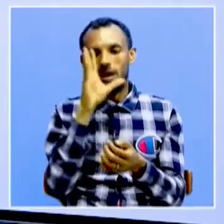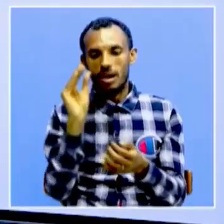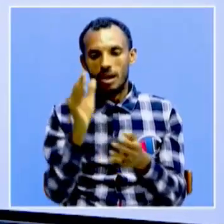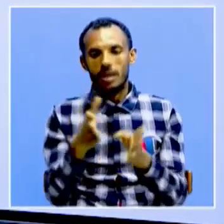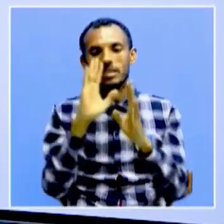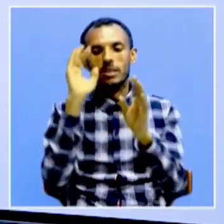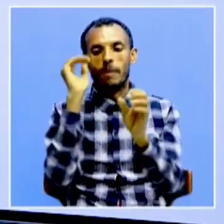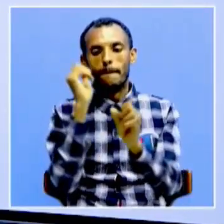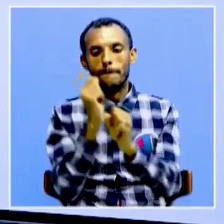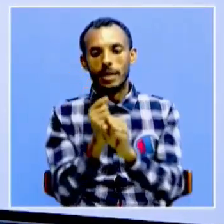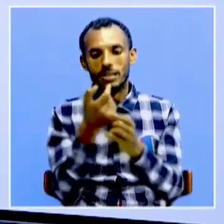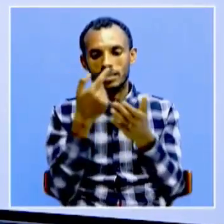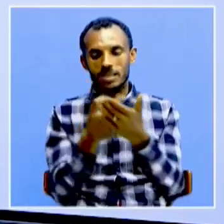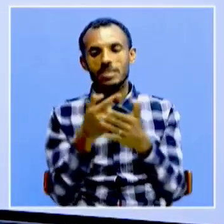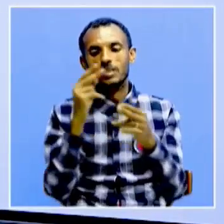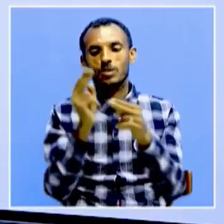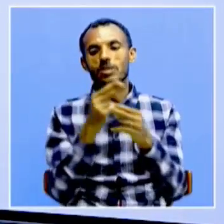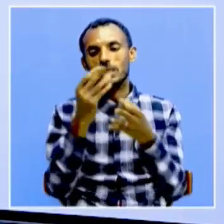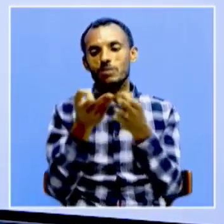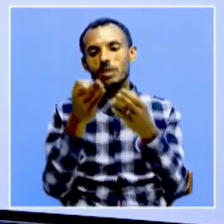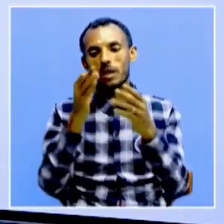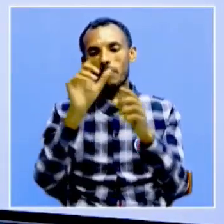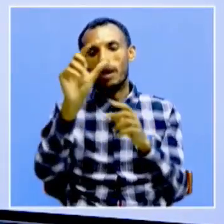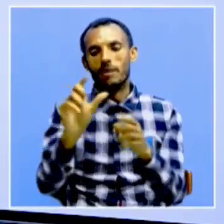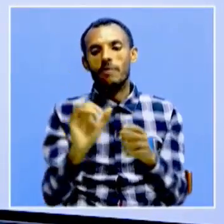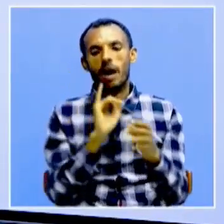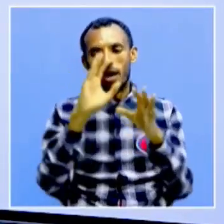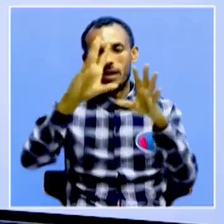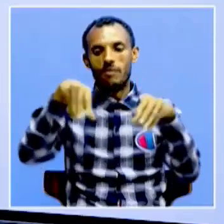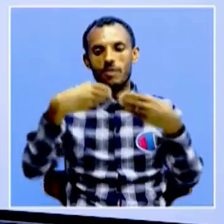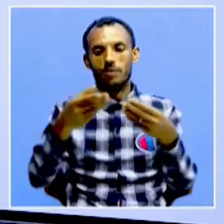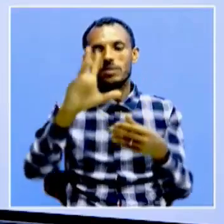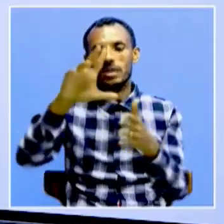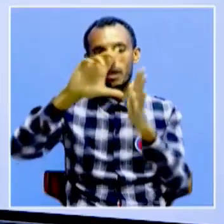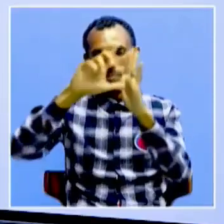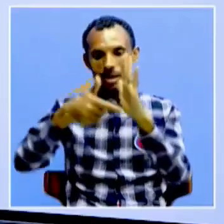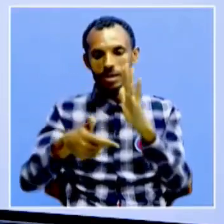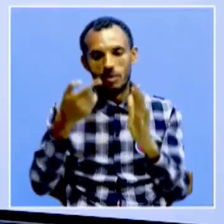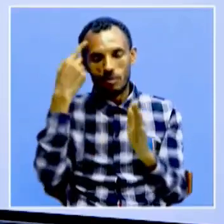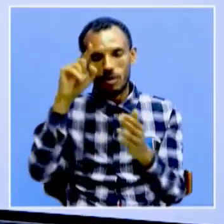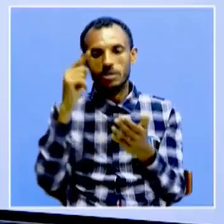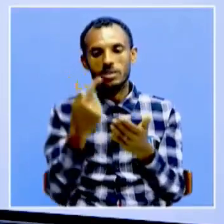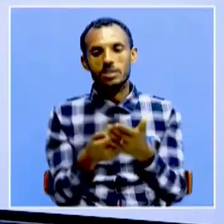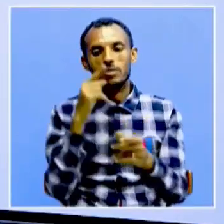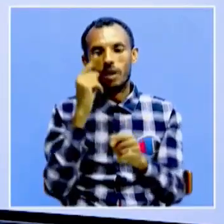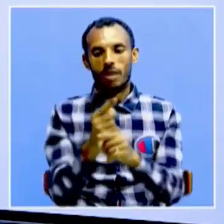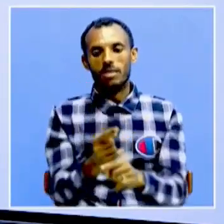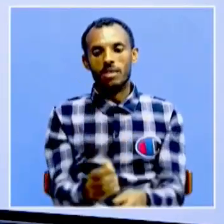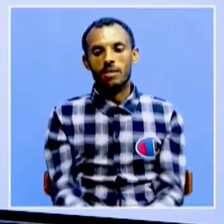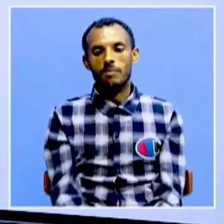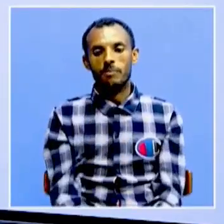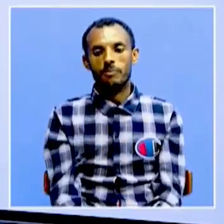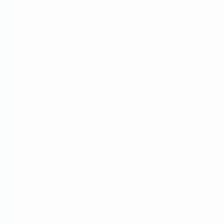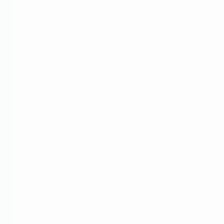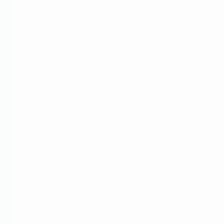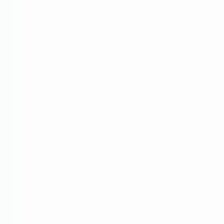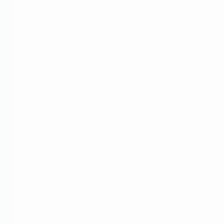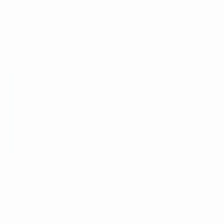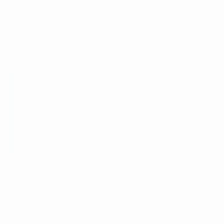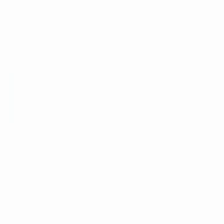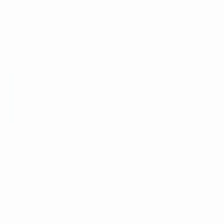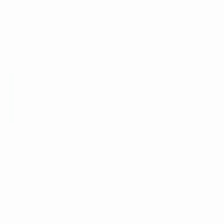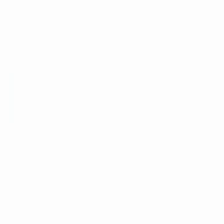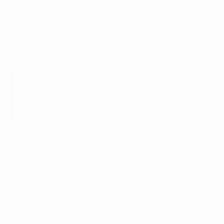make this short expository paragraph. I give you 3 minutes for this, all right? Okay.